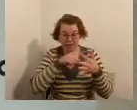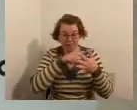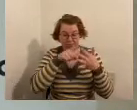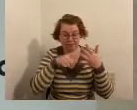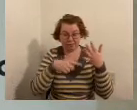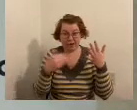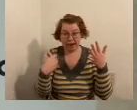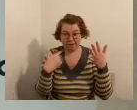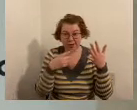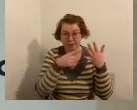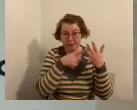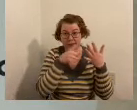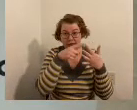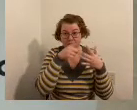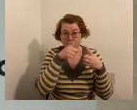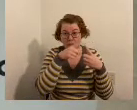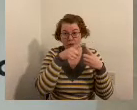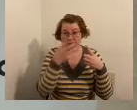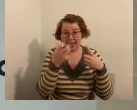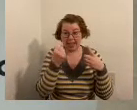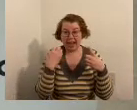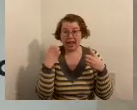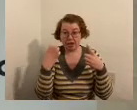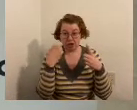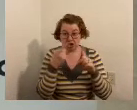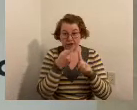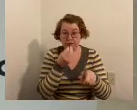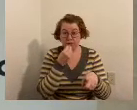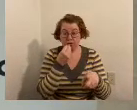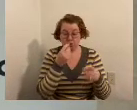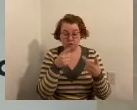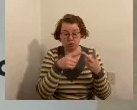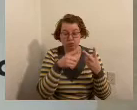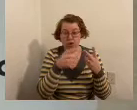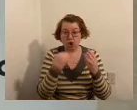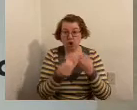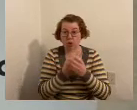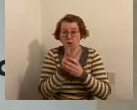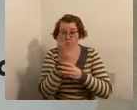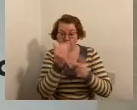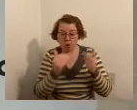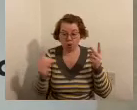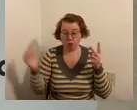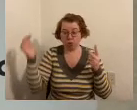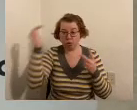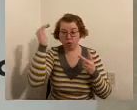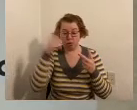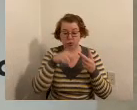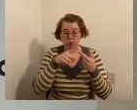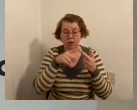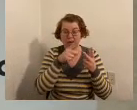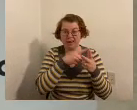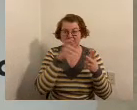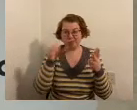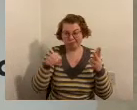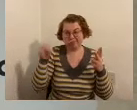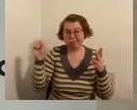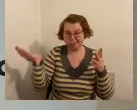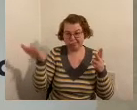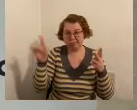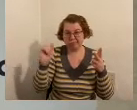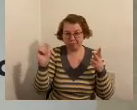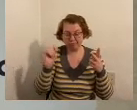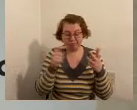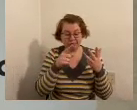get energy from food, they grow and develop, they get rid of waste,